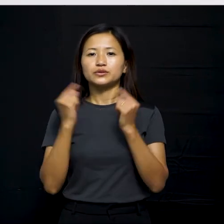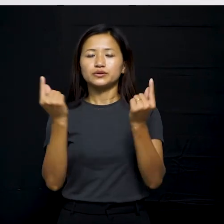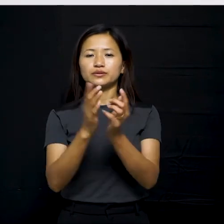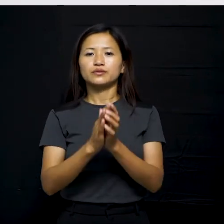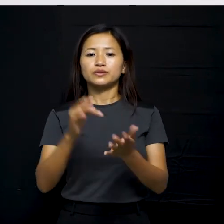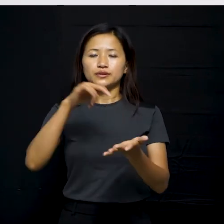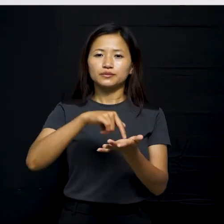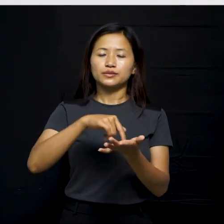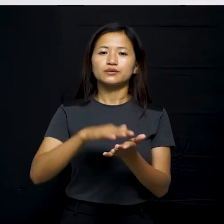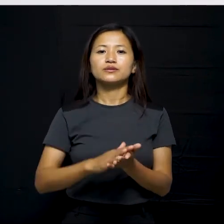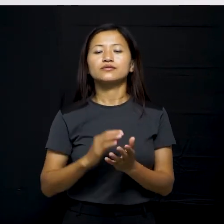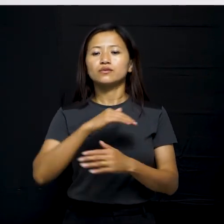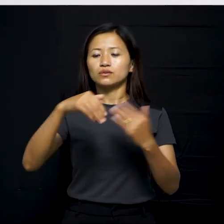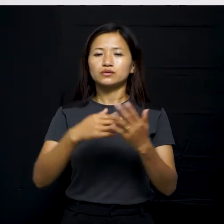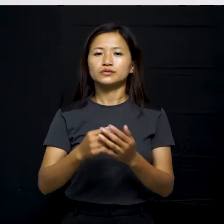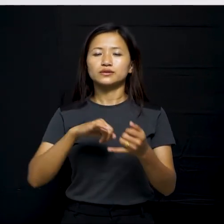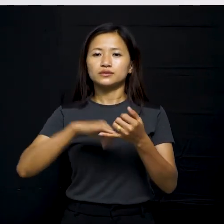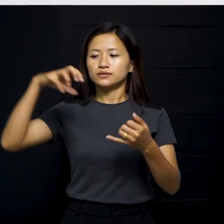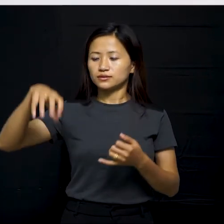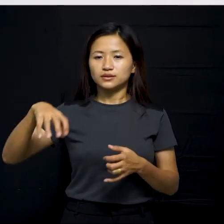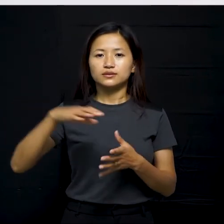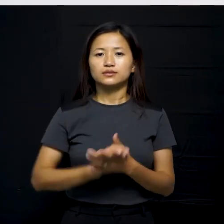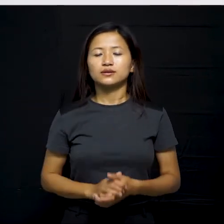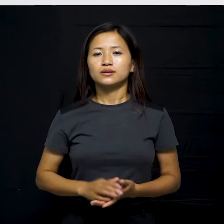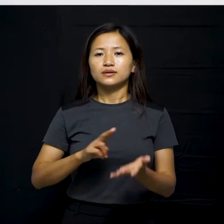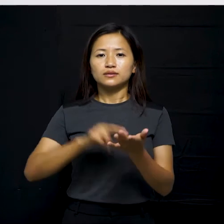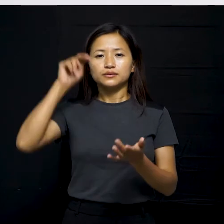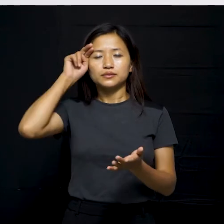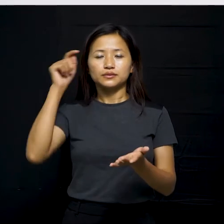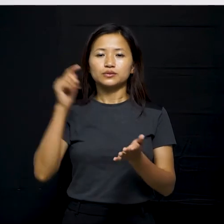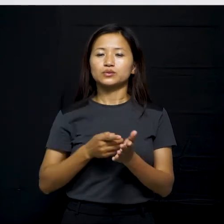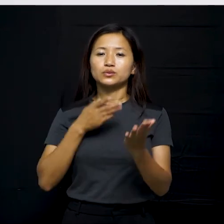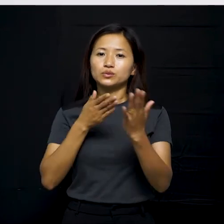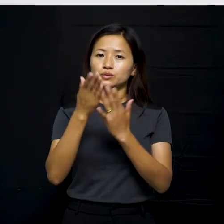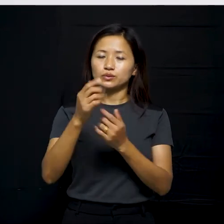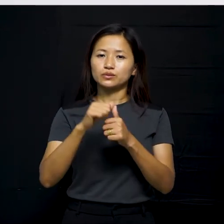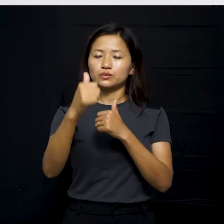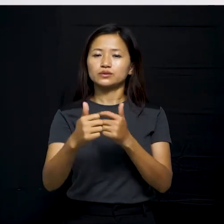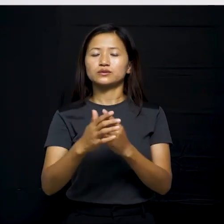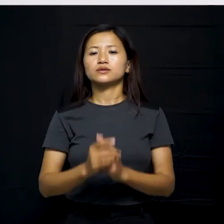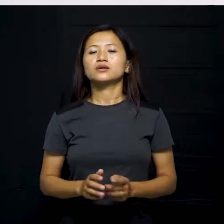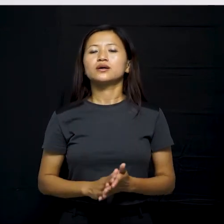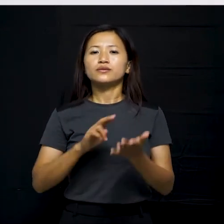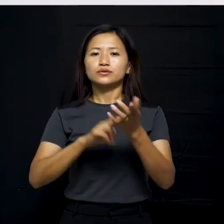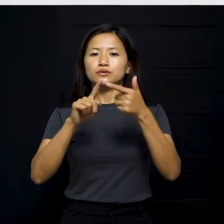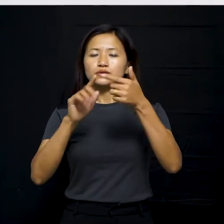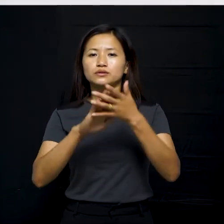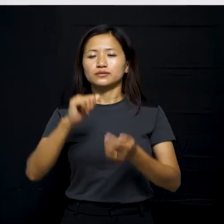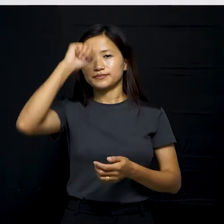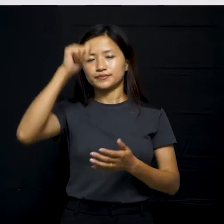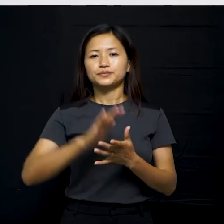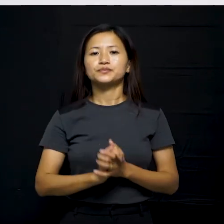the middle of all these states, okay? So Nagaland is located towards the northeastern region of India.